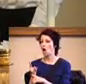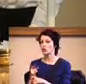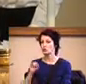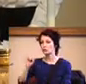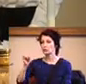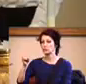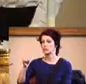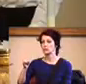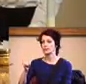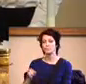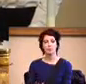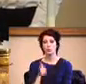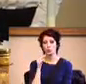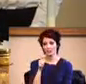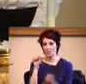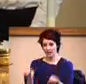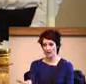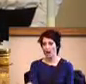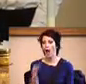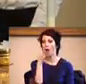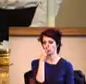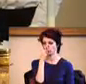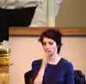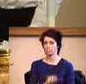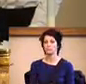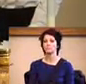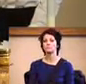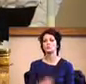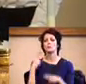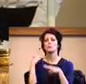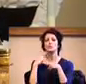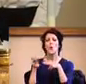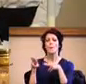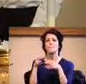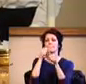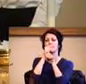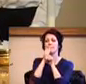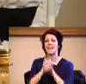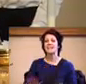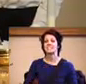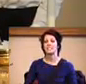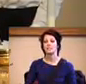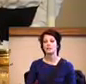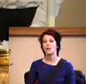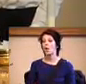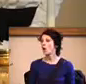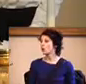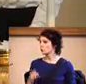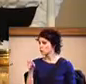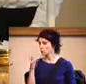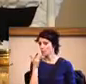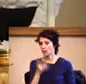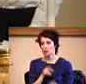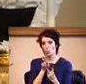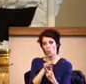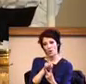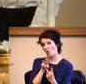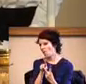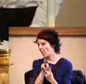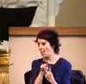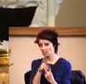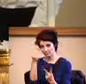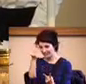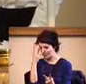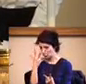or you may take and dip and receive yourself and then we share a brief blessing with you if you would like one or the other let us know and if you would like to